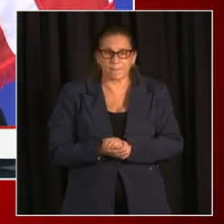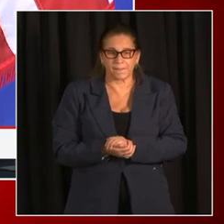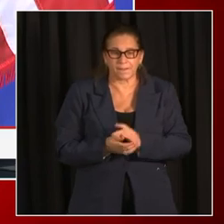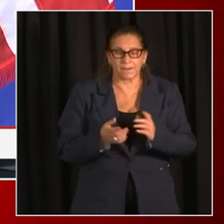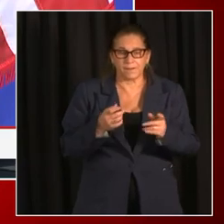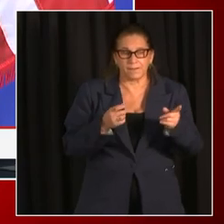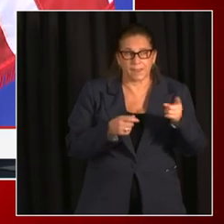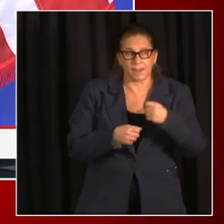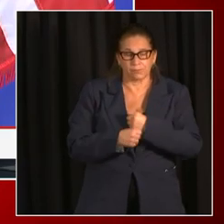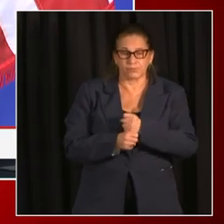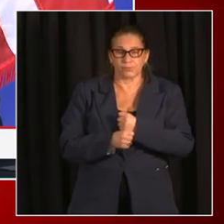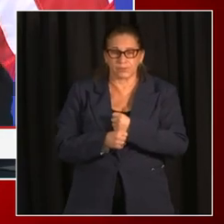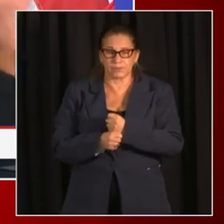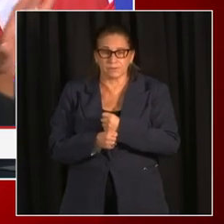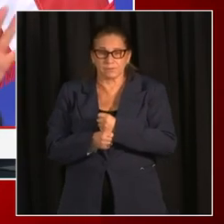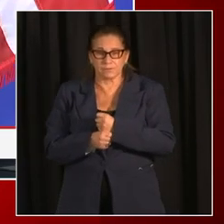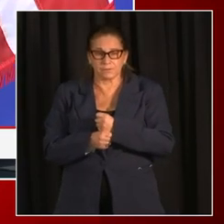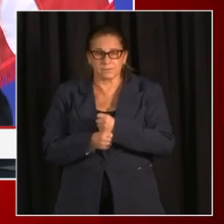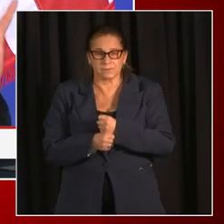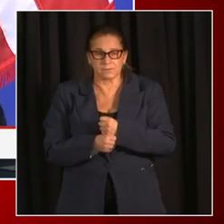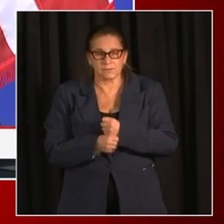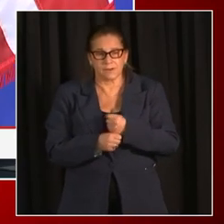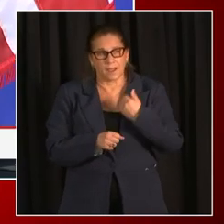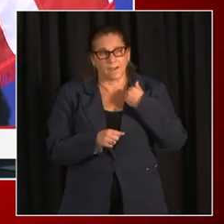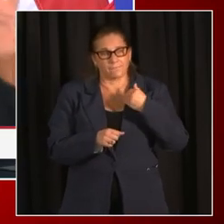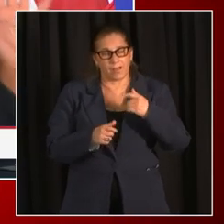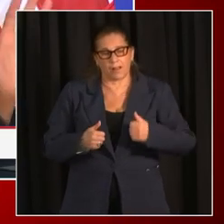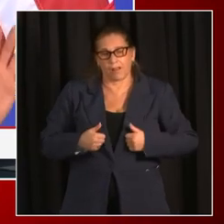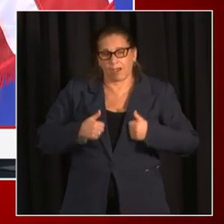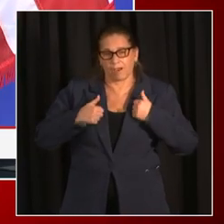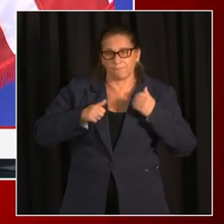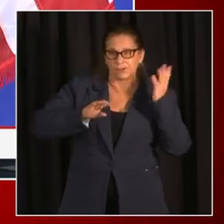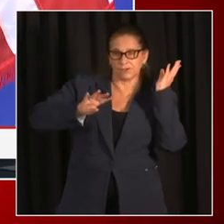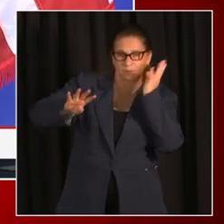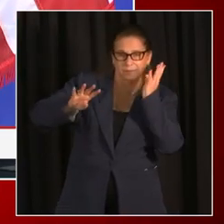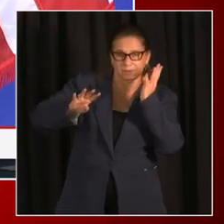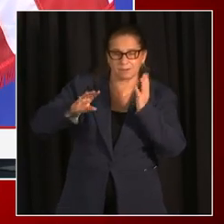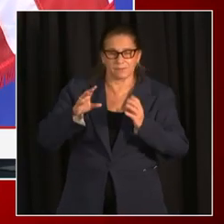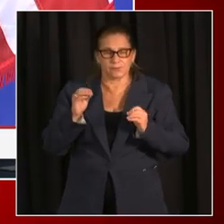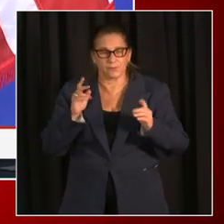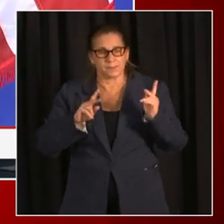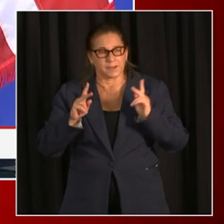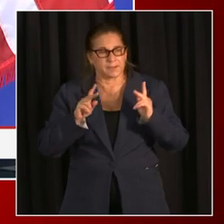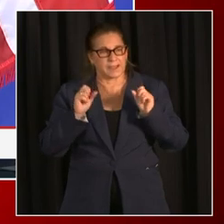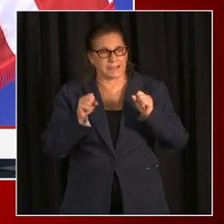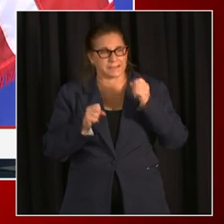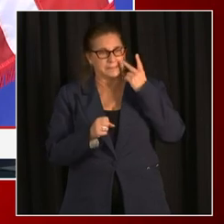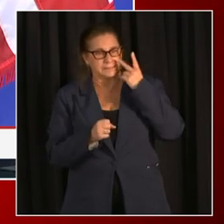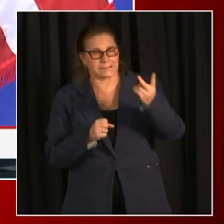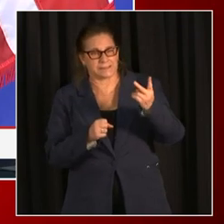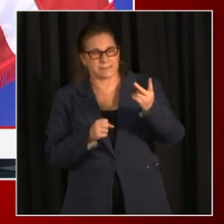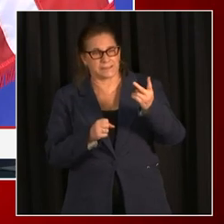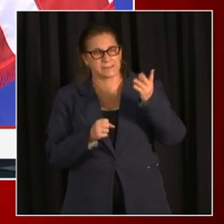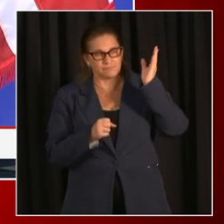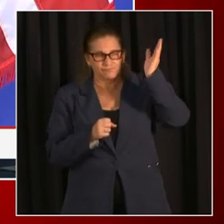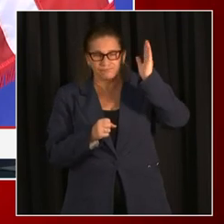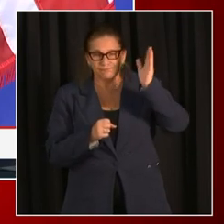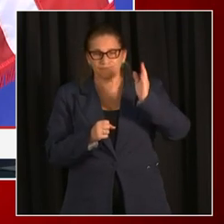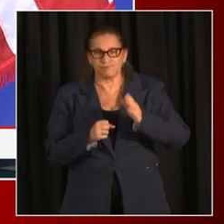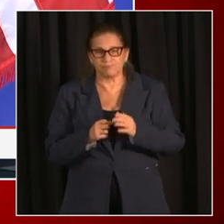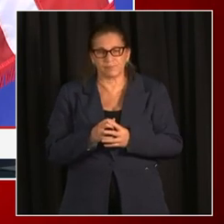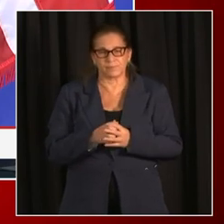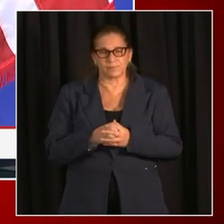produced and streamed, and so that people in various cities, including